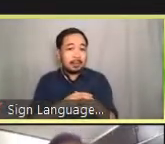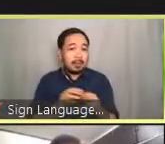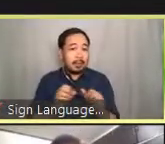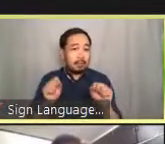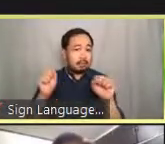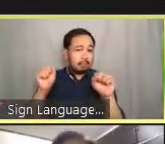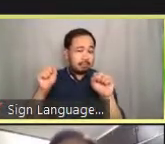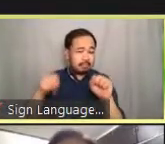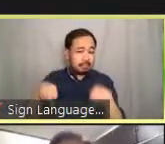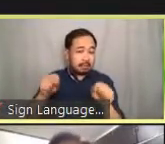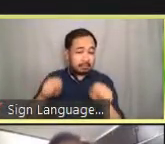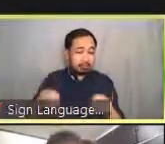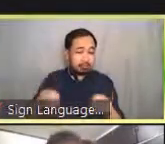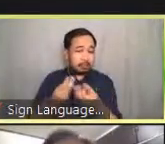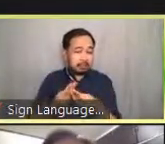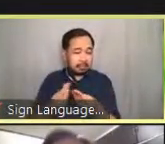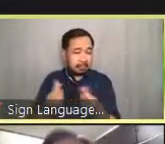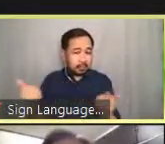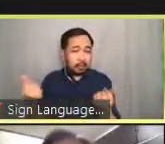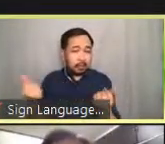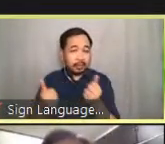gumaling ang mga